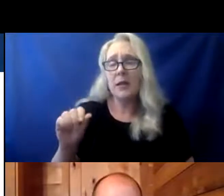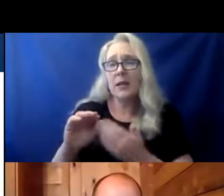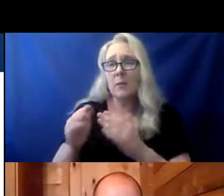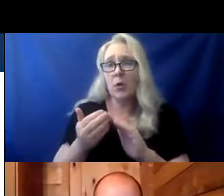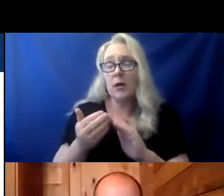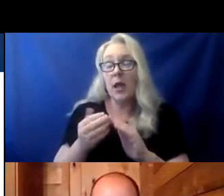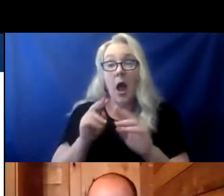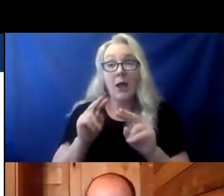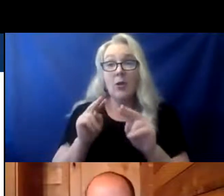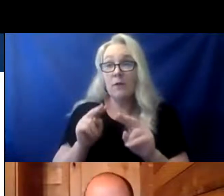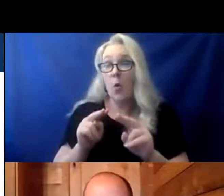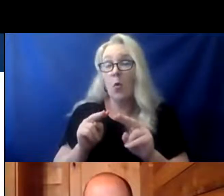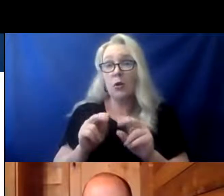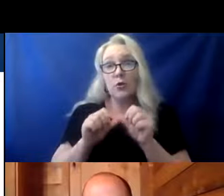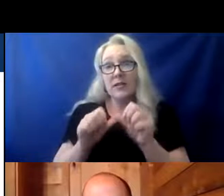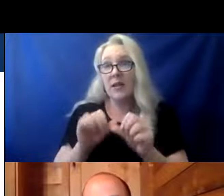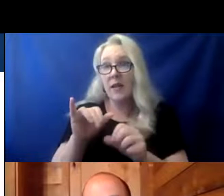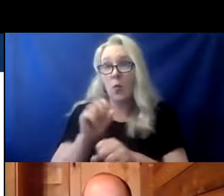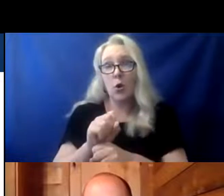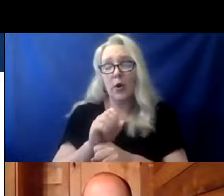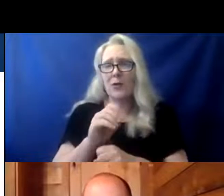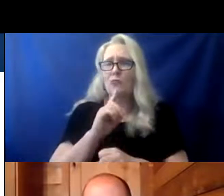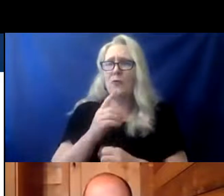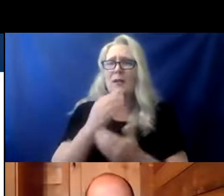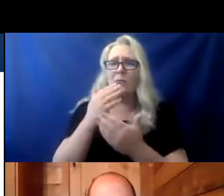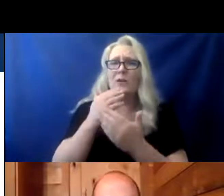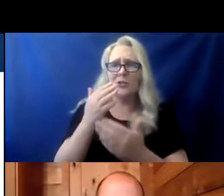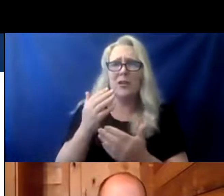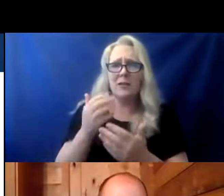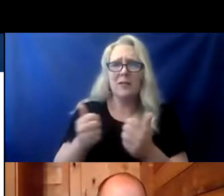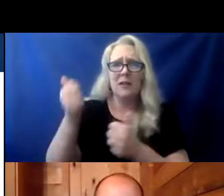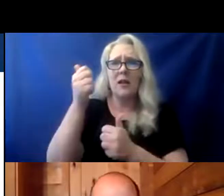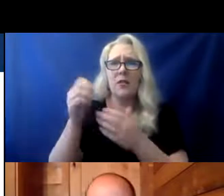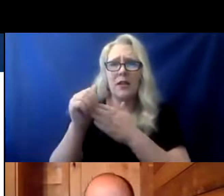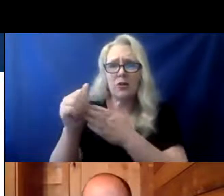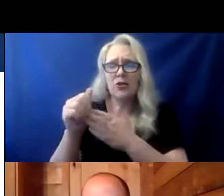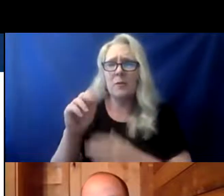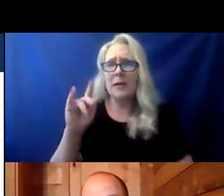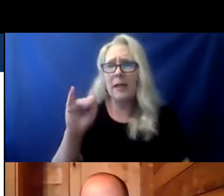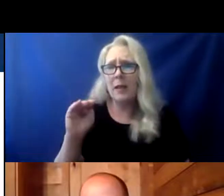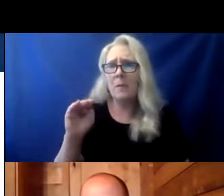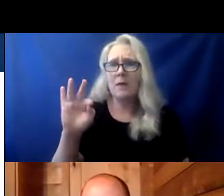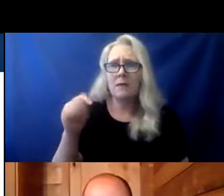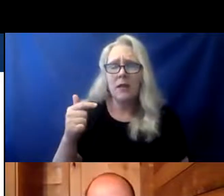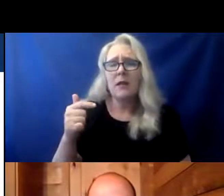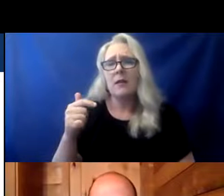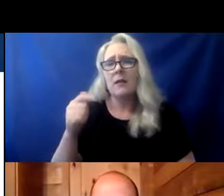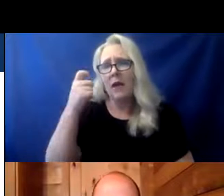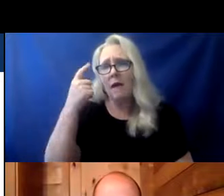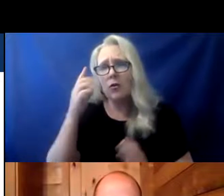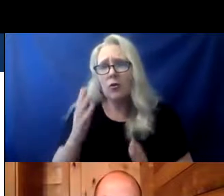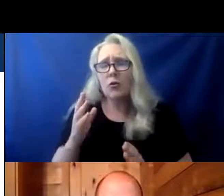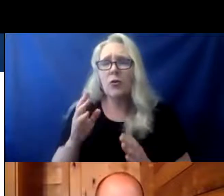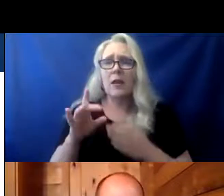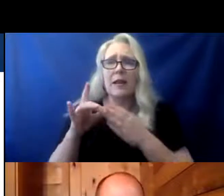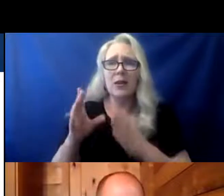and really appreciative of the tremendous leadership from Kim, from Fig, from the governor, from leaders in the legislature.